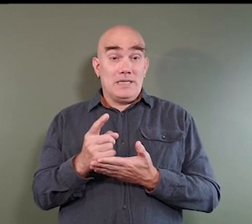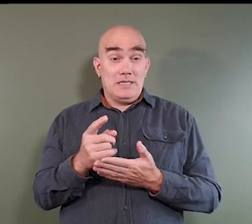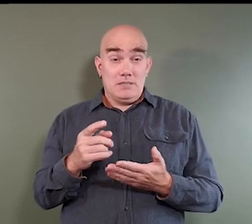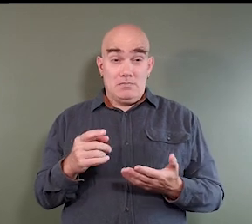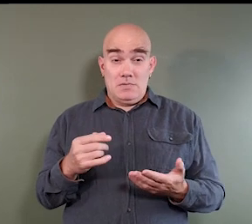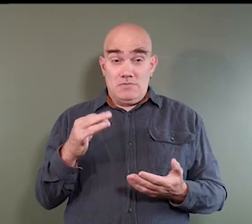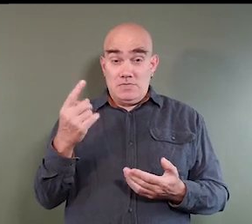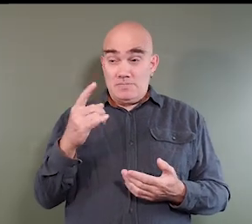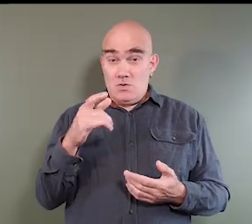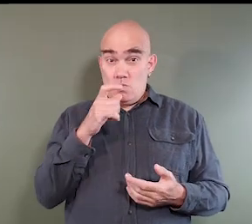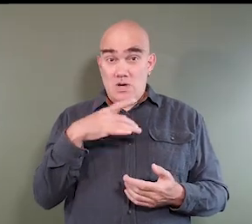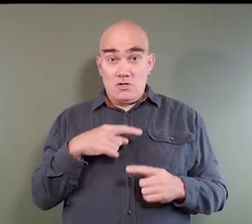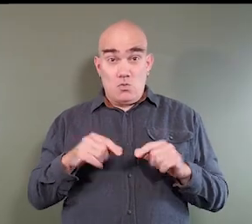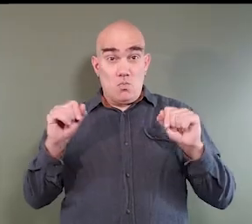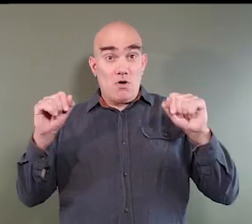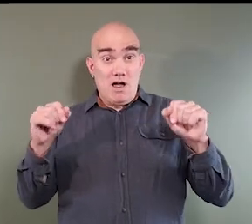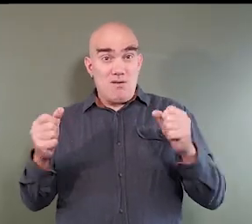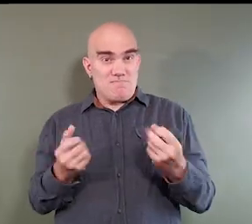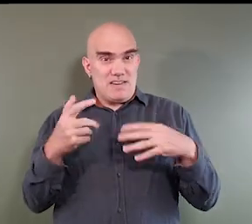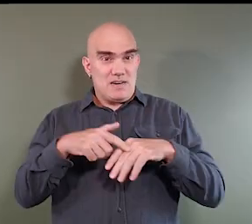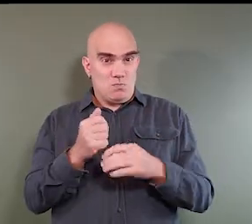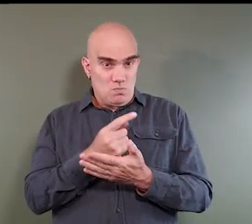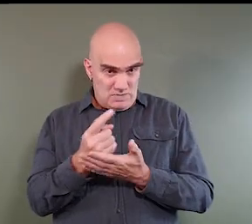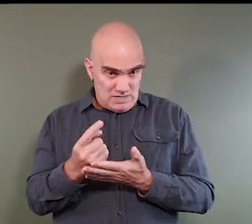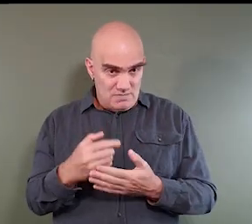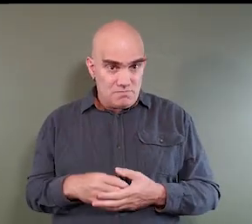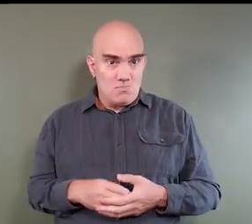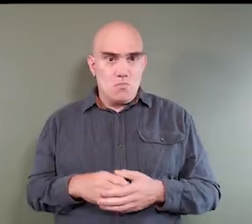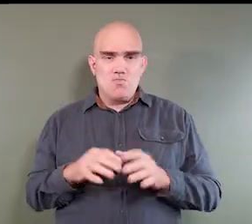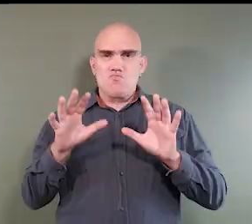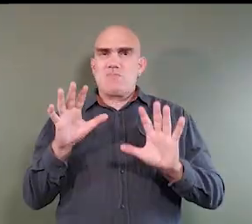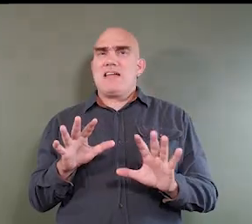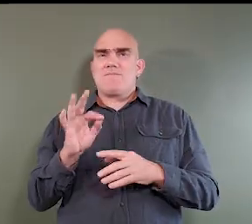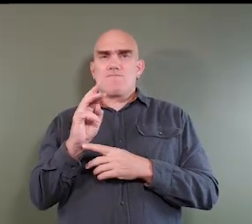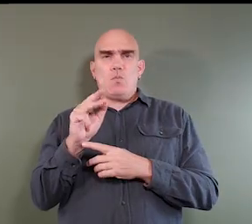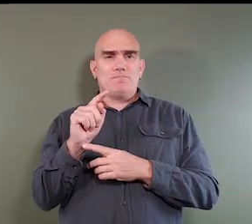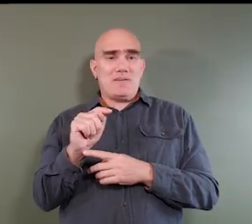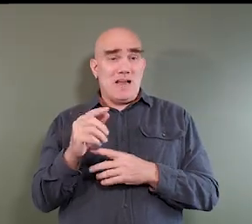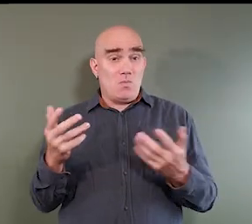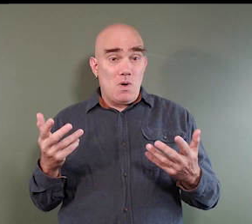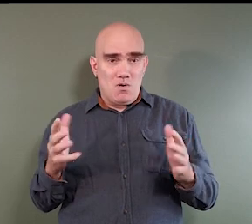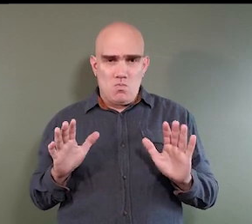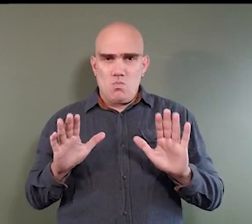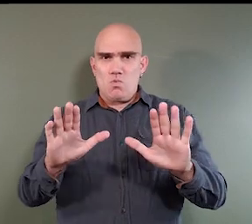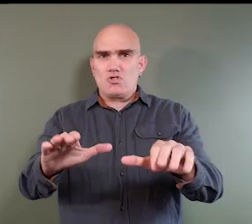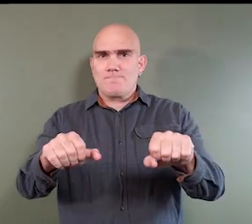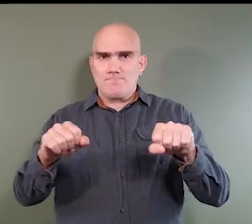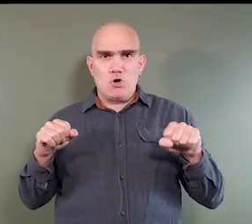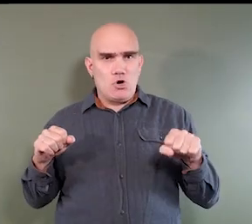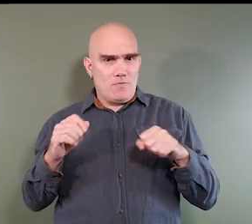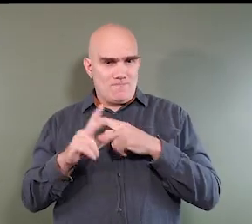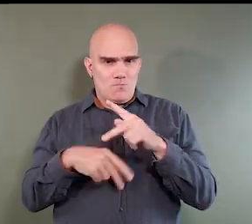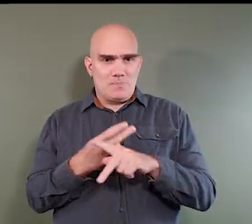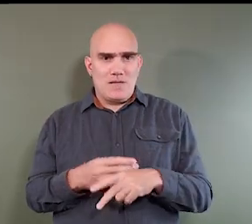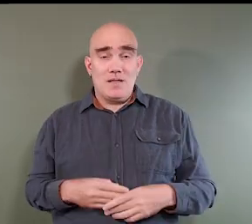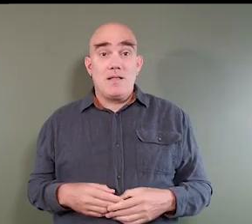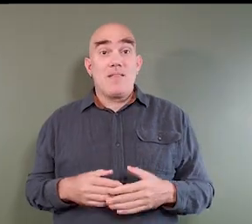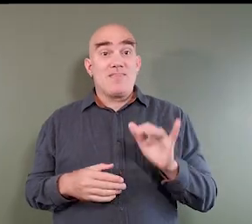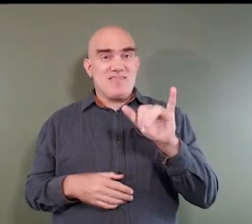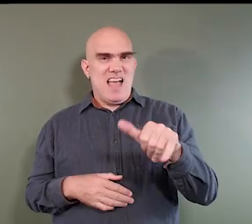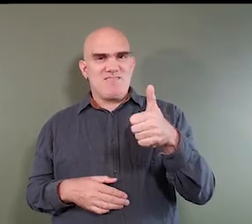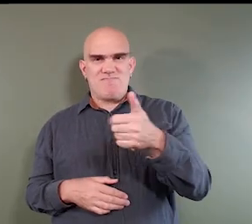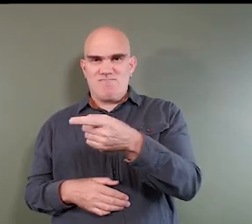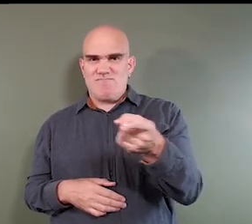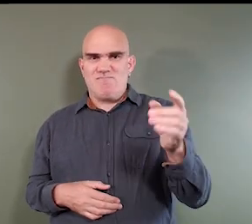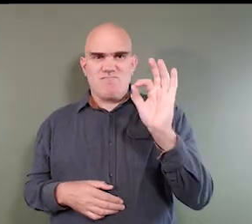you are somebody that works out multiple times a week, a great format is a push-pull format. There we go, everyone.